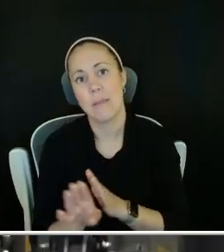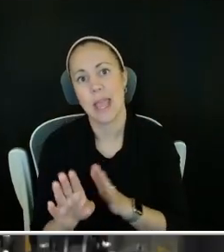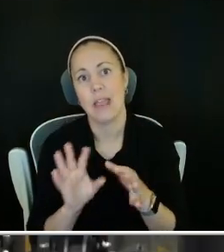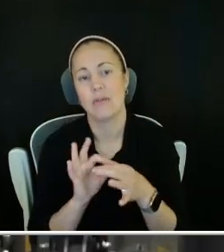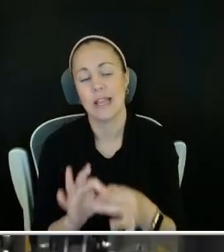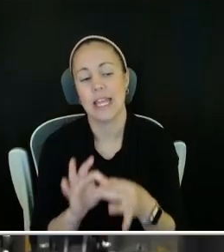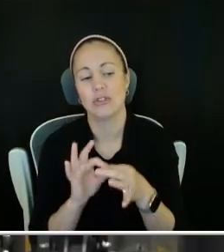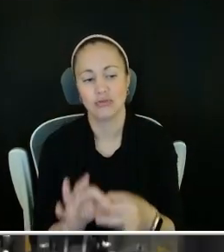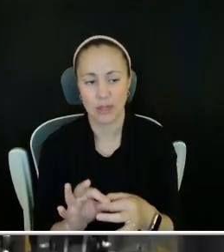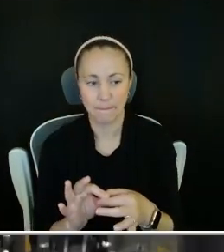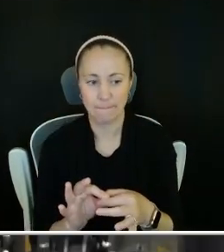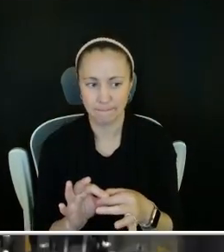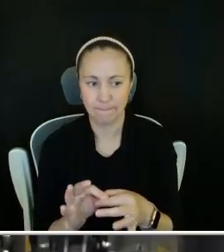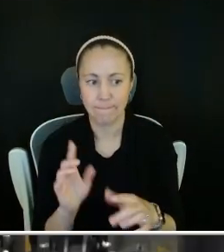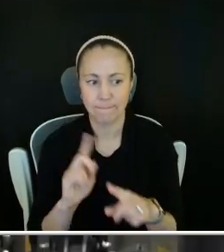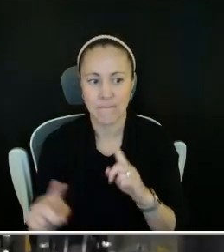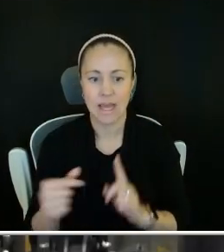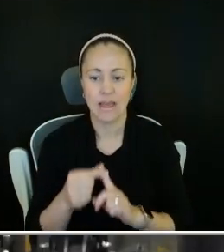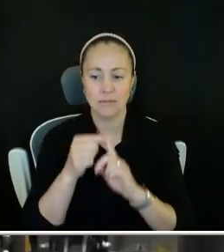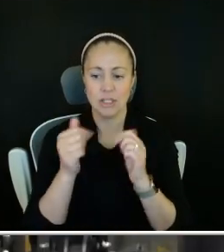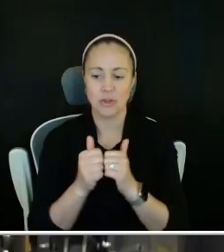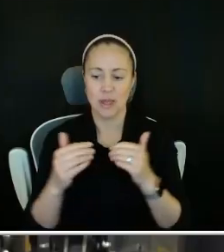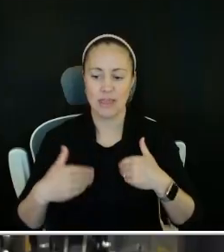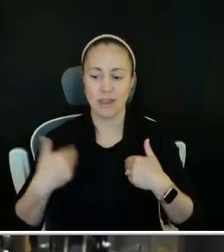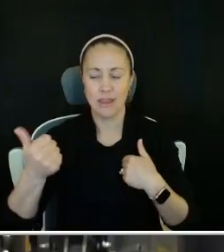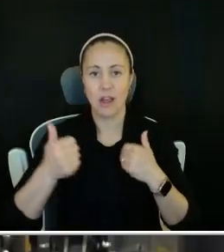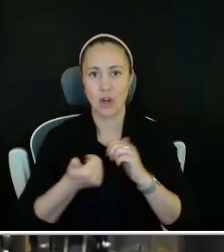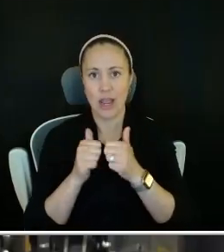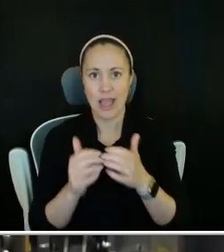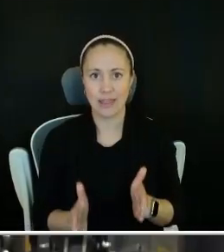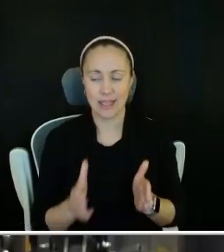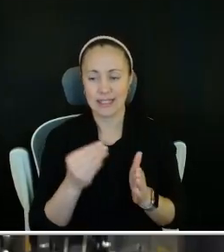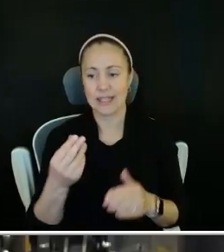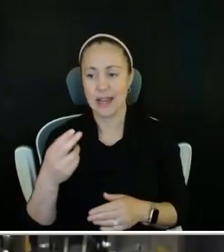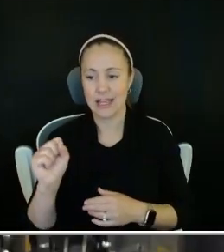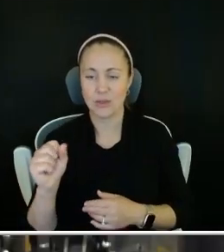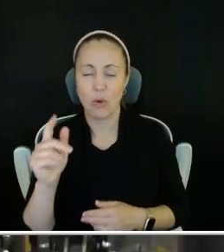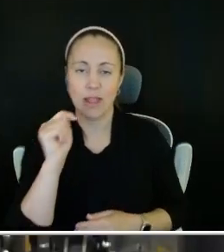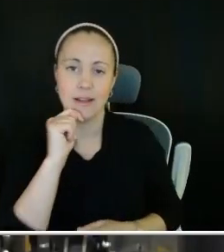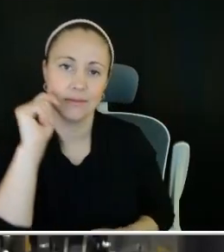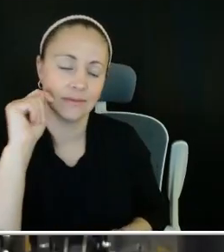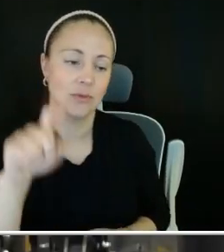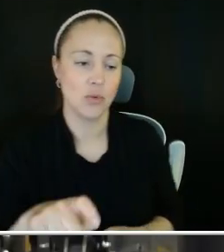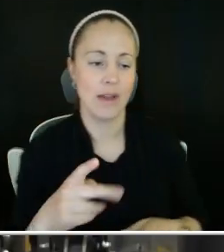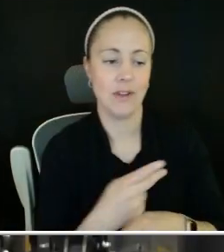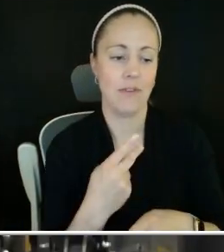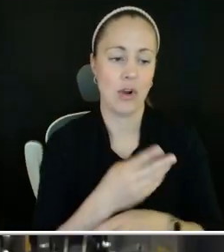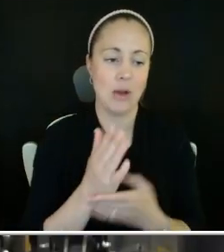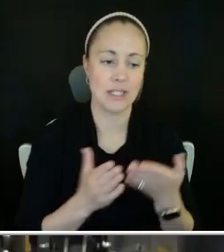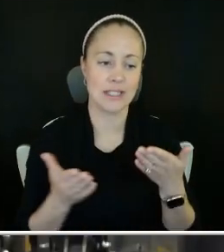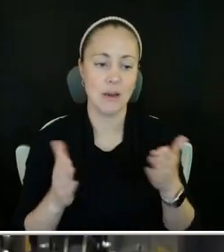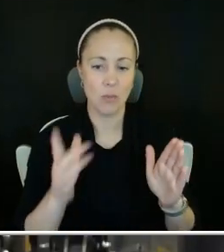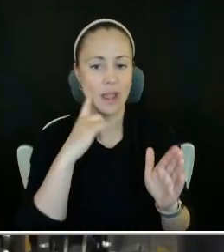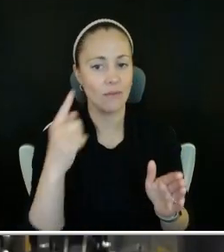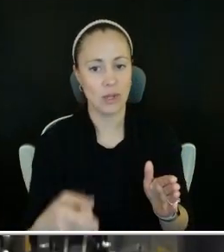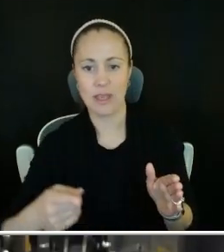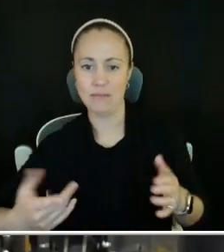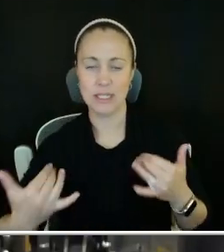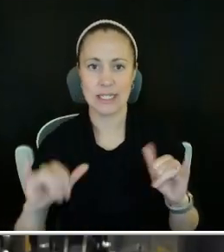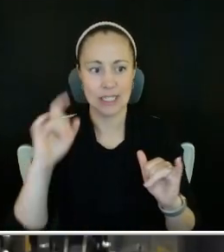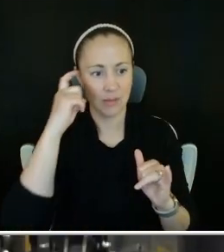but especially with these younger athletes and high schoolers or adolescents, you got to find some way to keep them mentally engaged and really understand